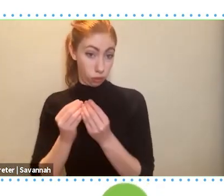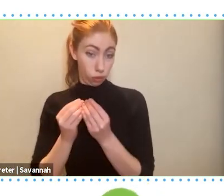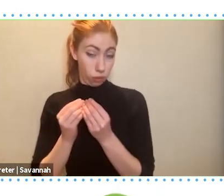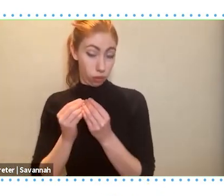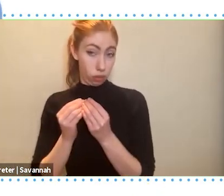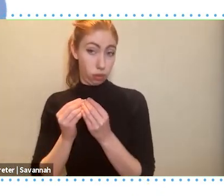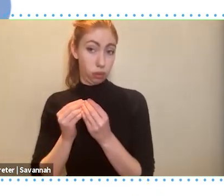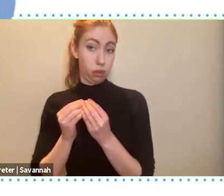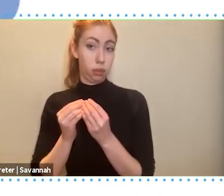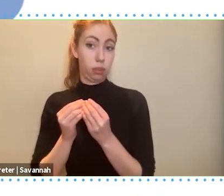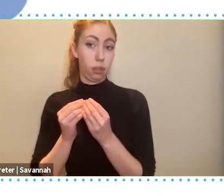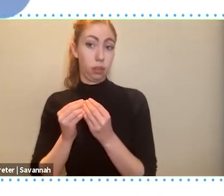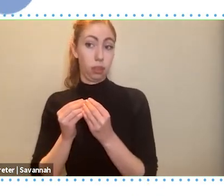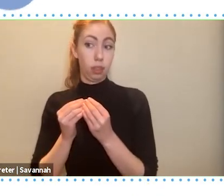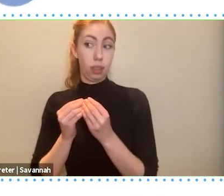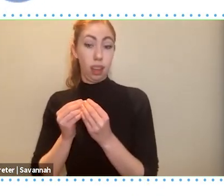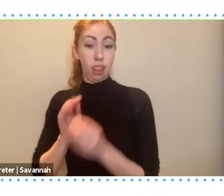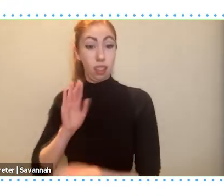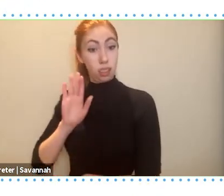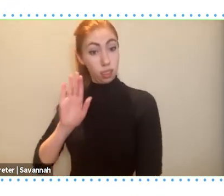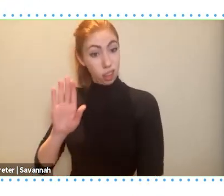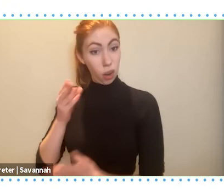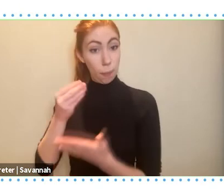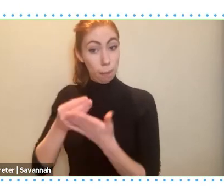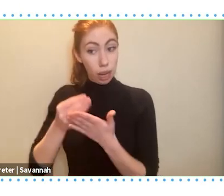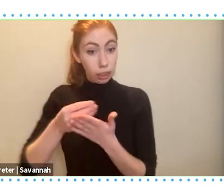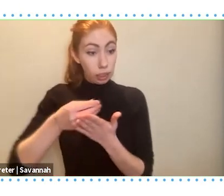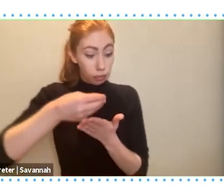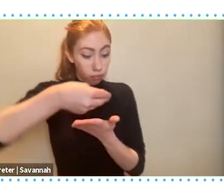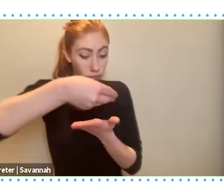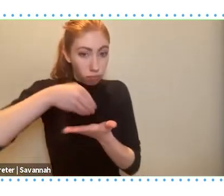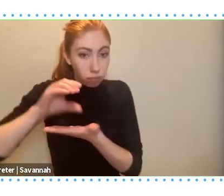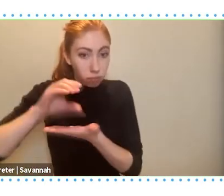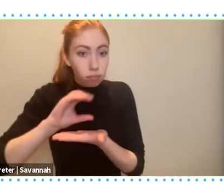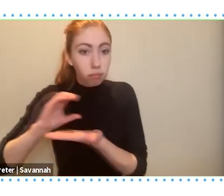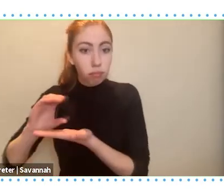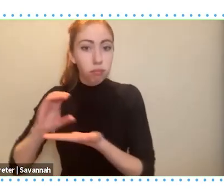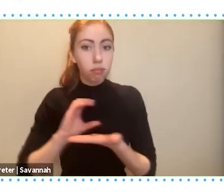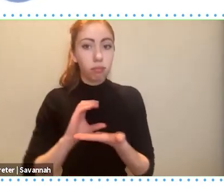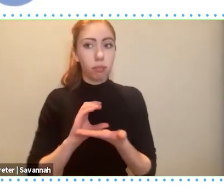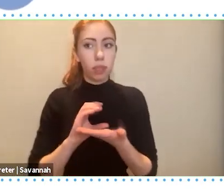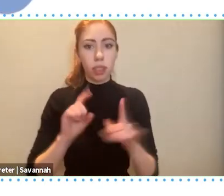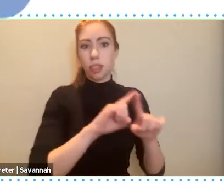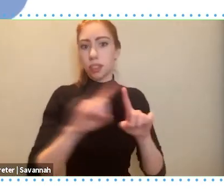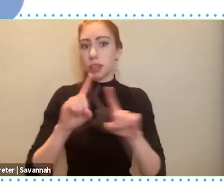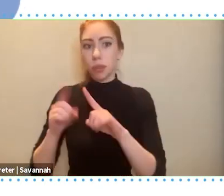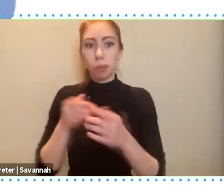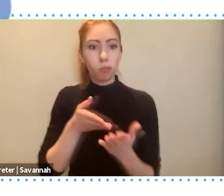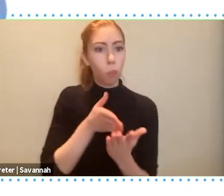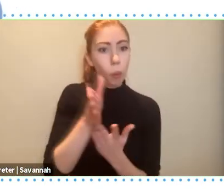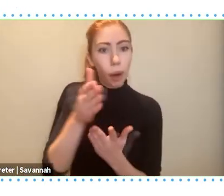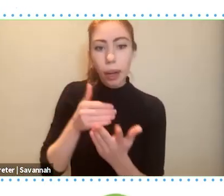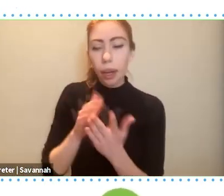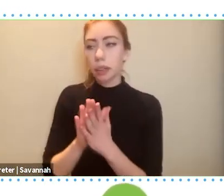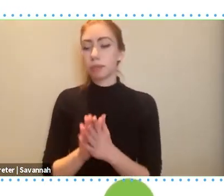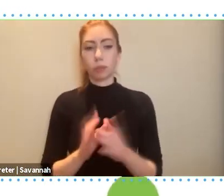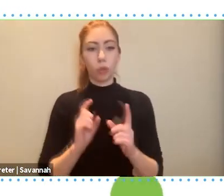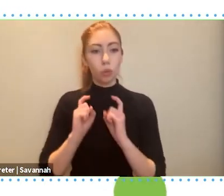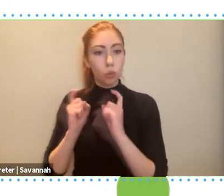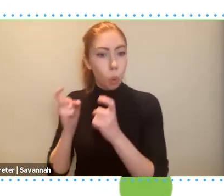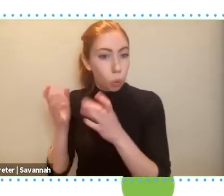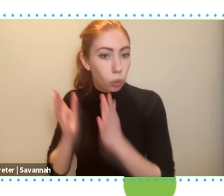streams that come perhaps through granting from councils or foundations, or through donors, through